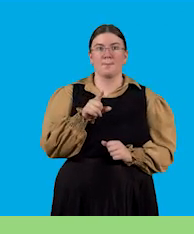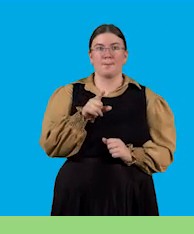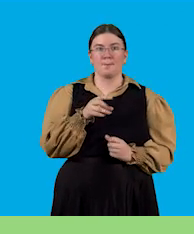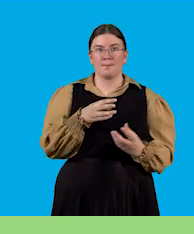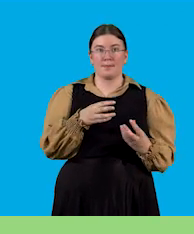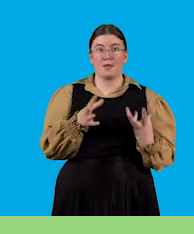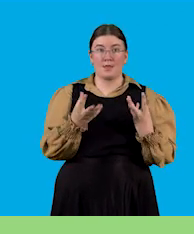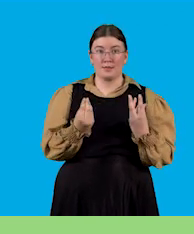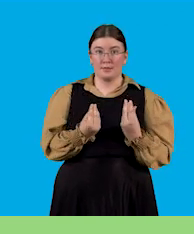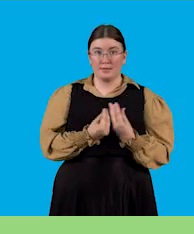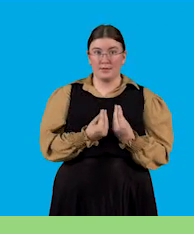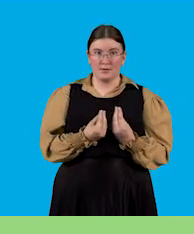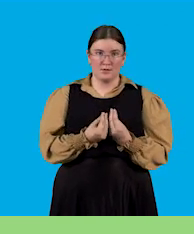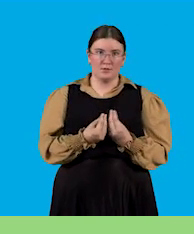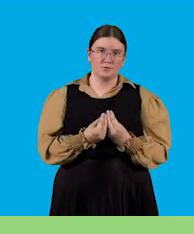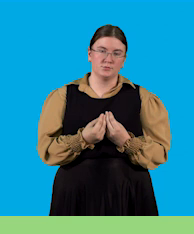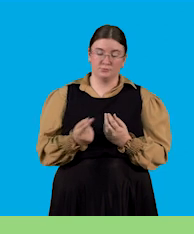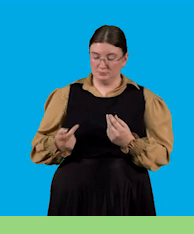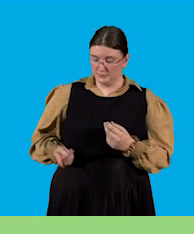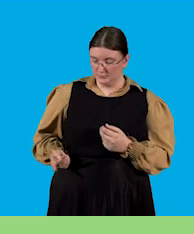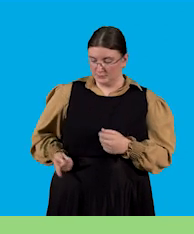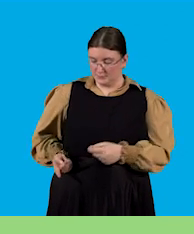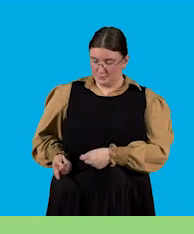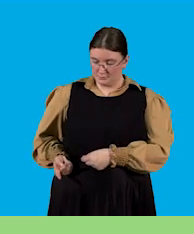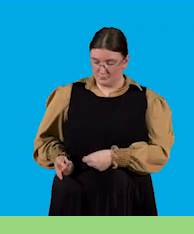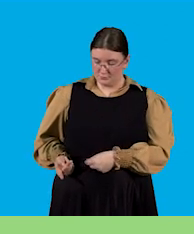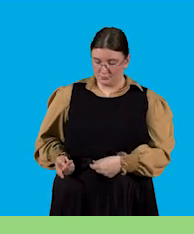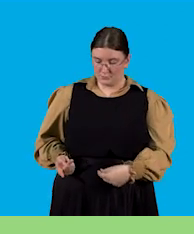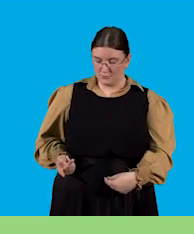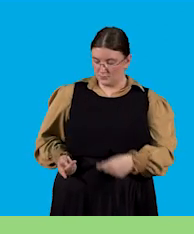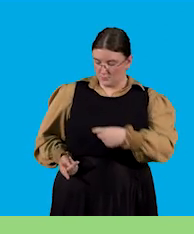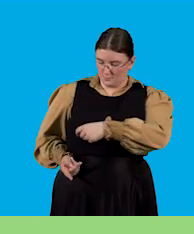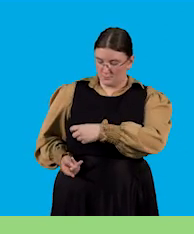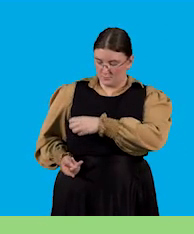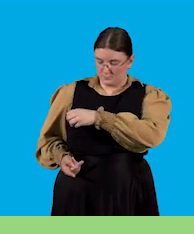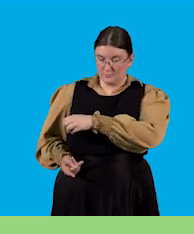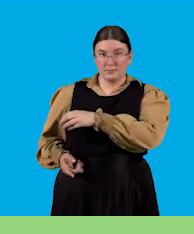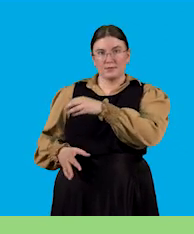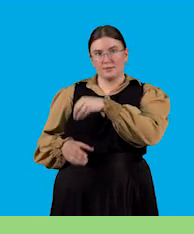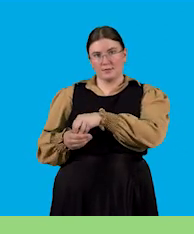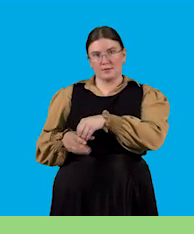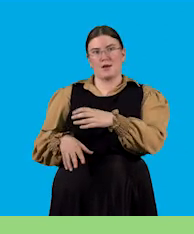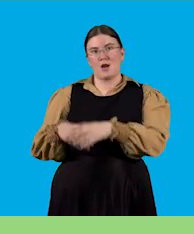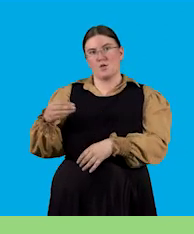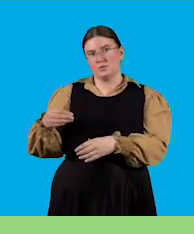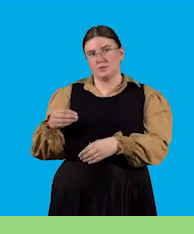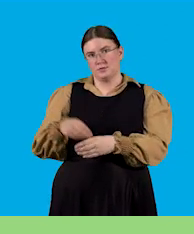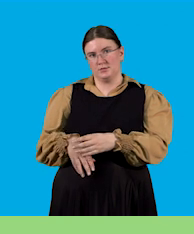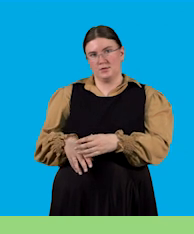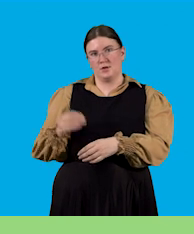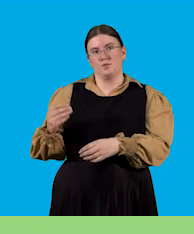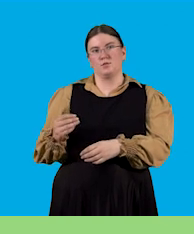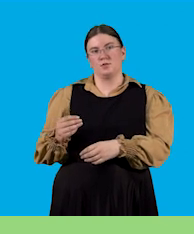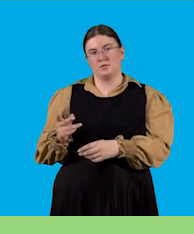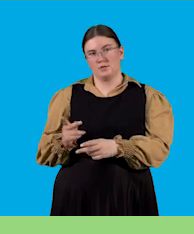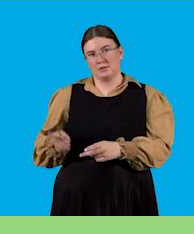the specialized cells of the kidney. It also takes place in the kidney, and with diffusion, with the